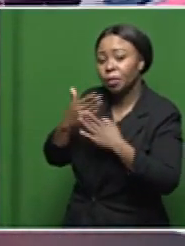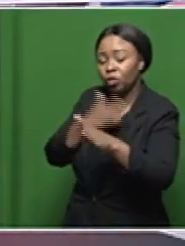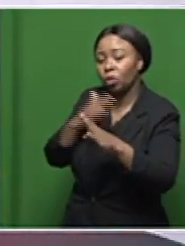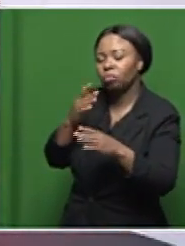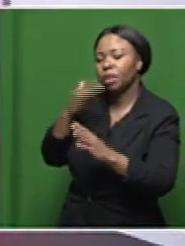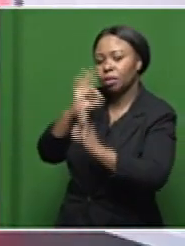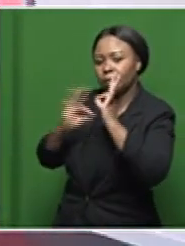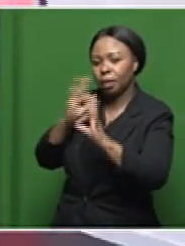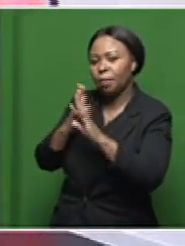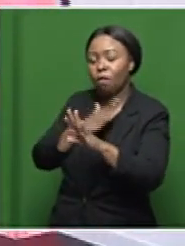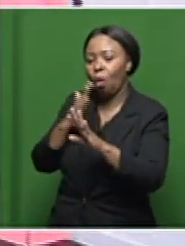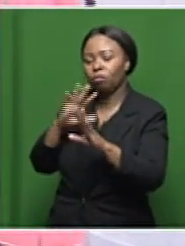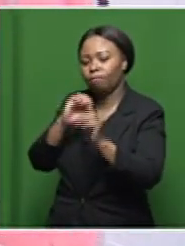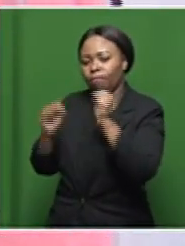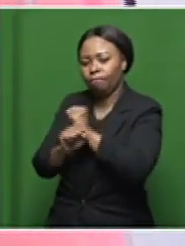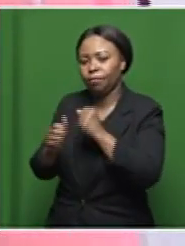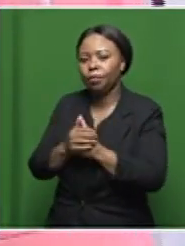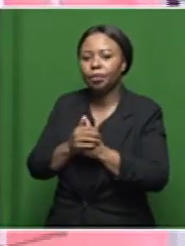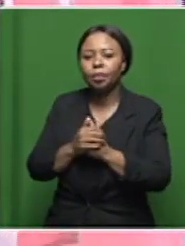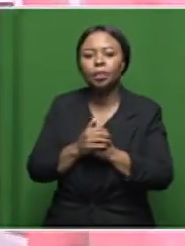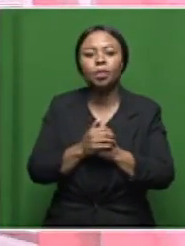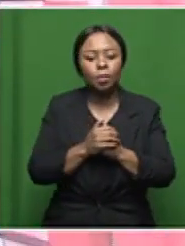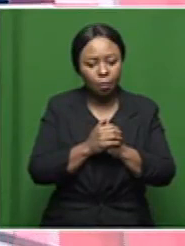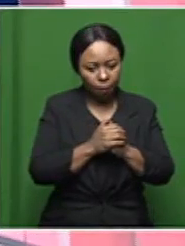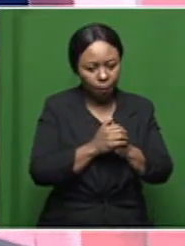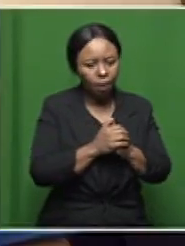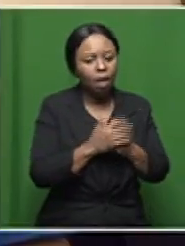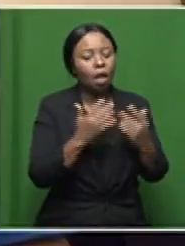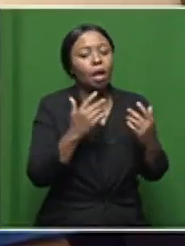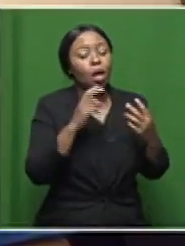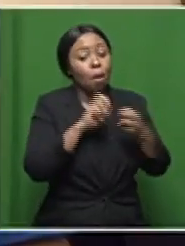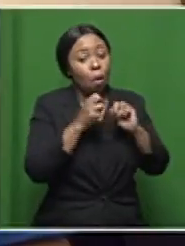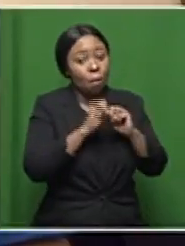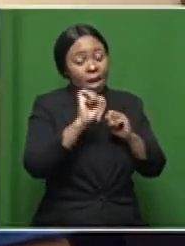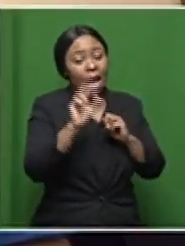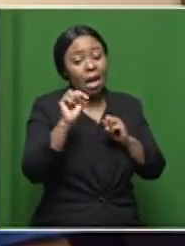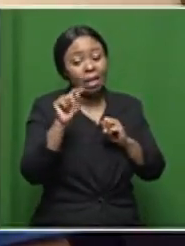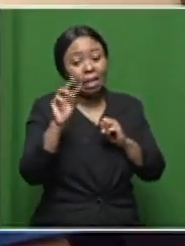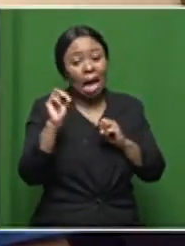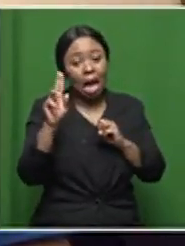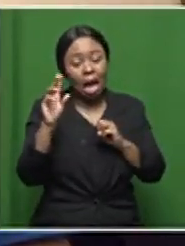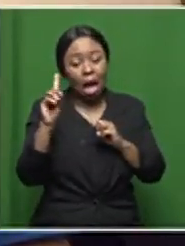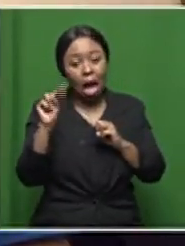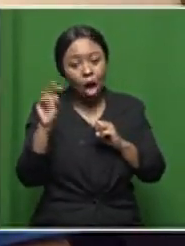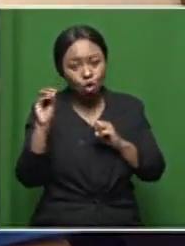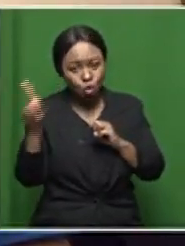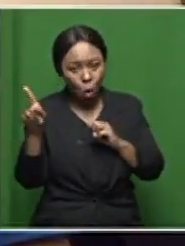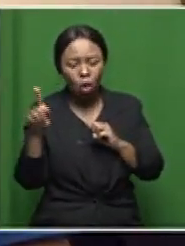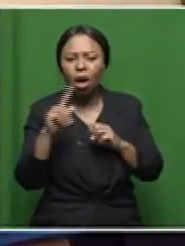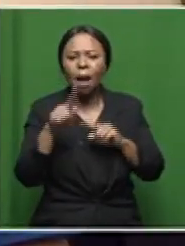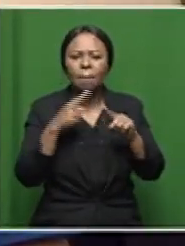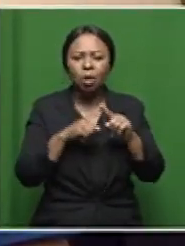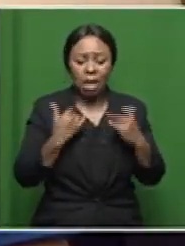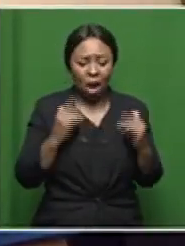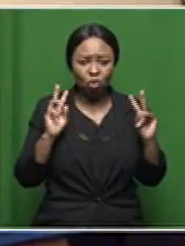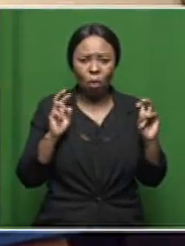up. All right. So I mean, and in terms of Ntando's problem, I mean, it really has nothing to do with the topic